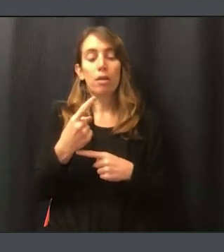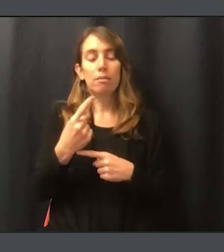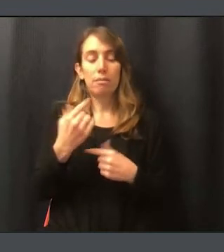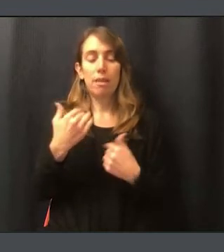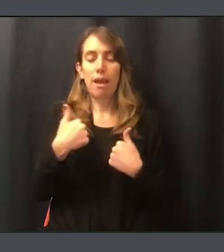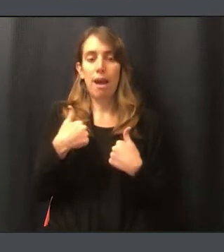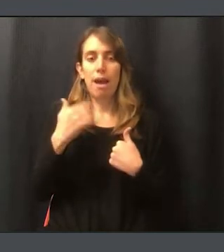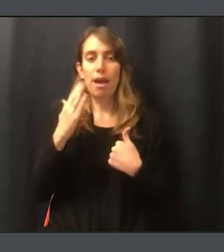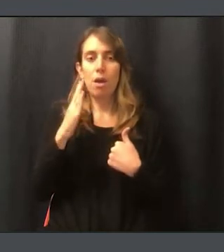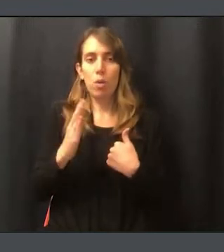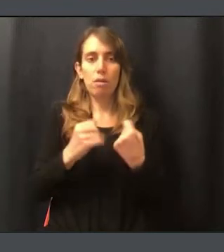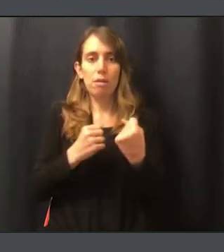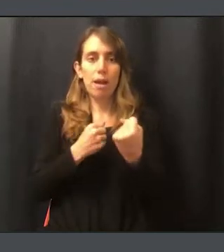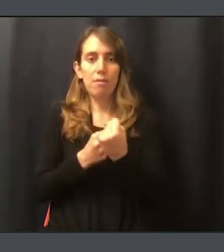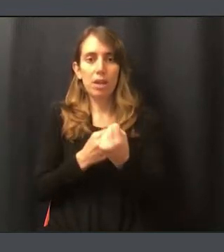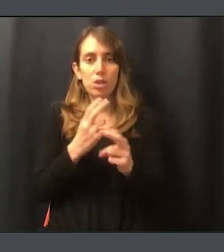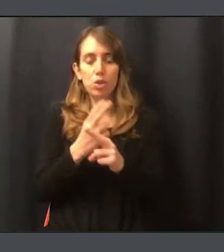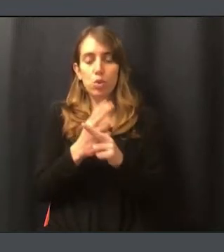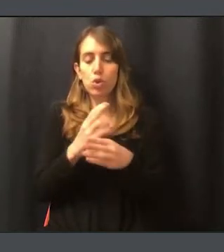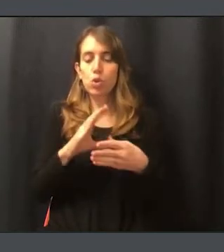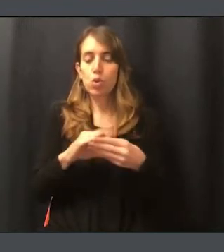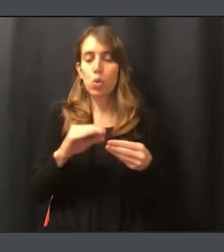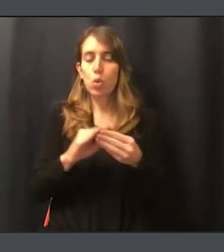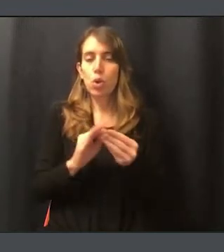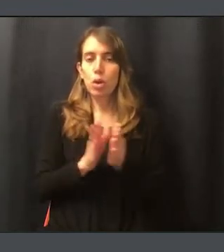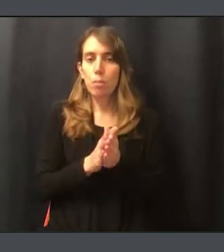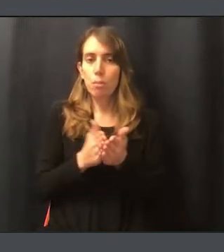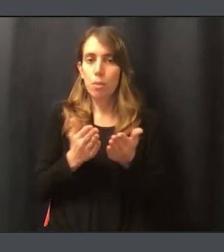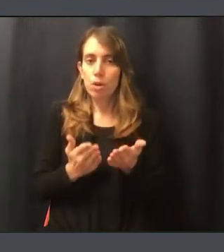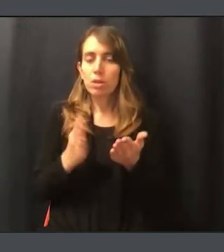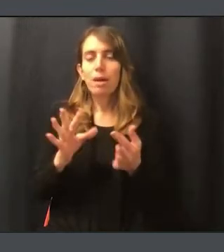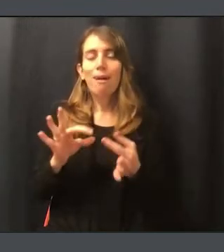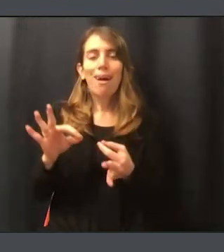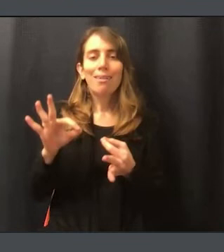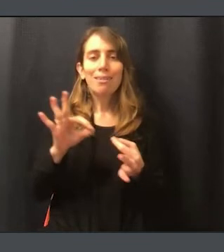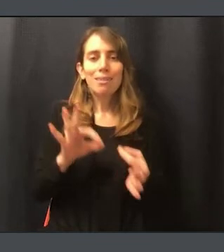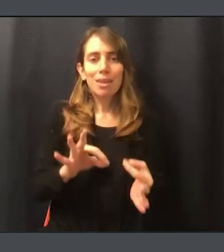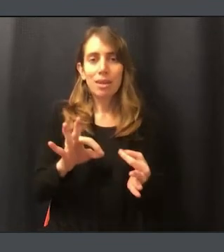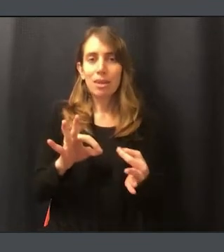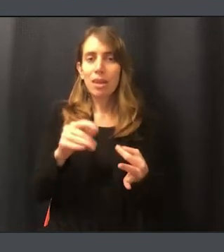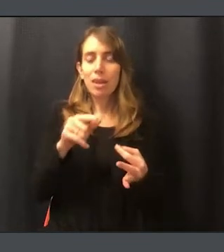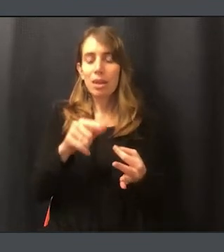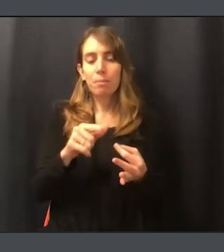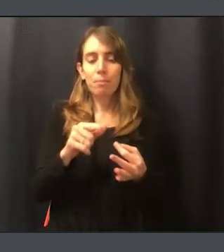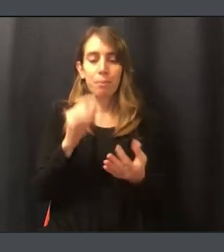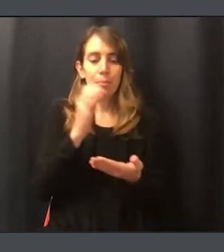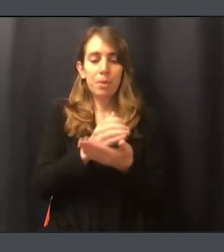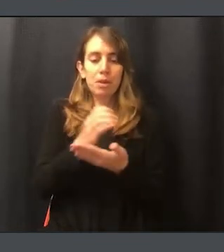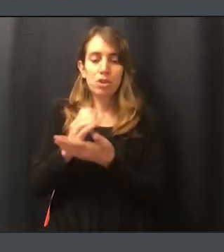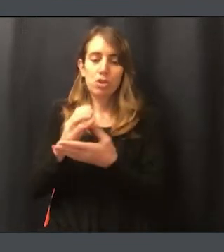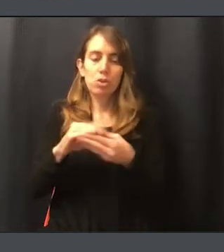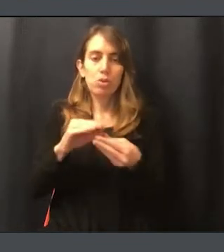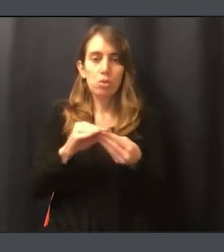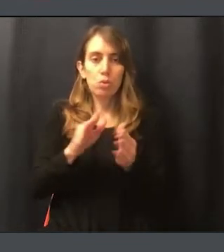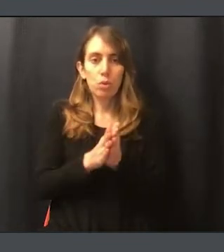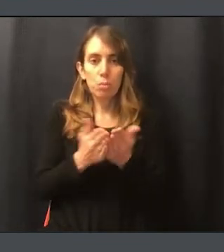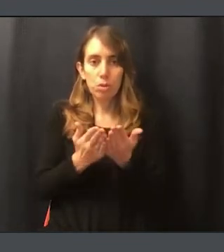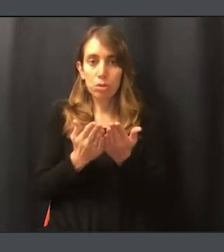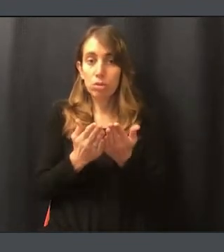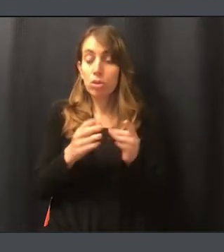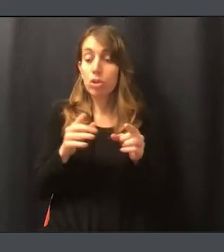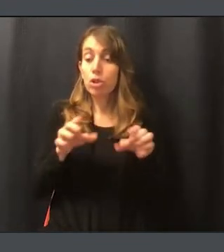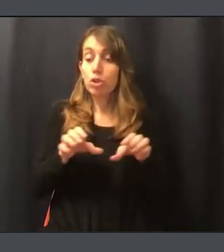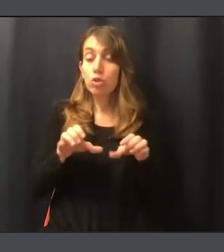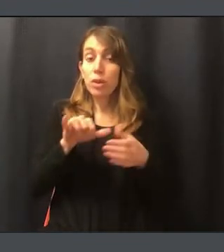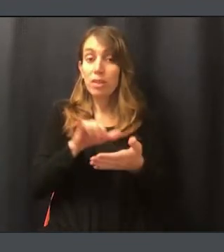to advocate is to use storybooks and ideally have wordless picture storybooks, right? Doing that gives